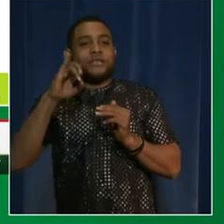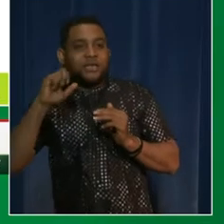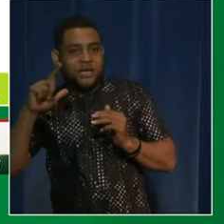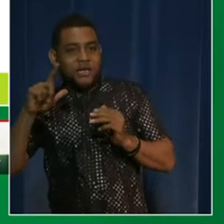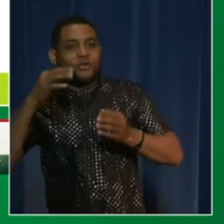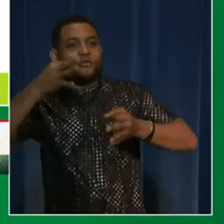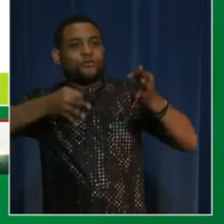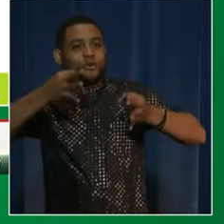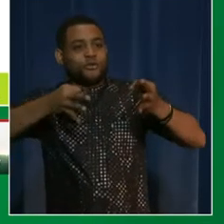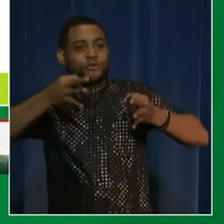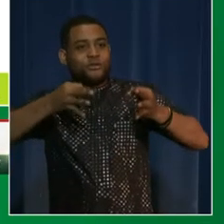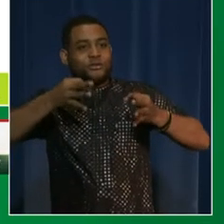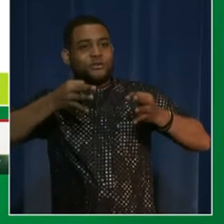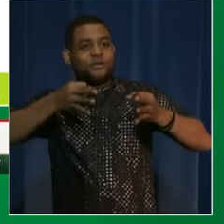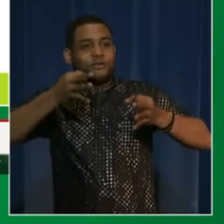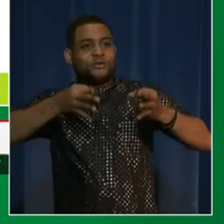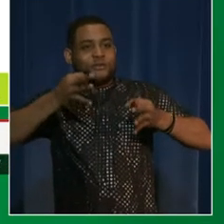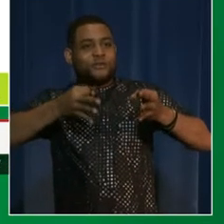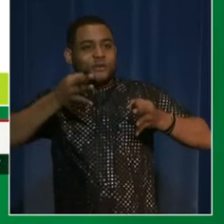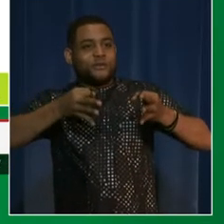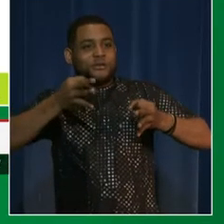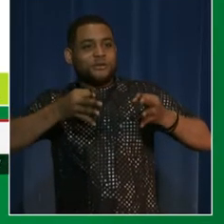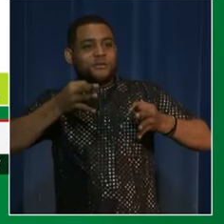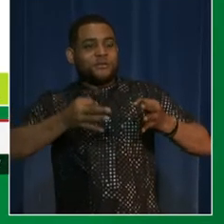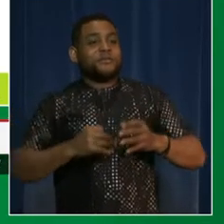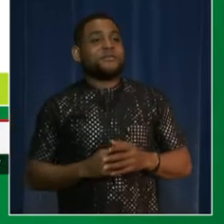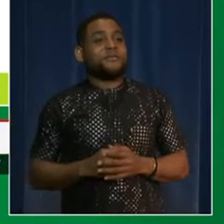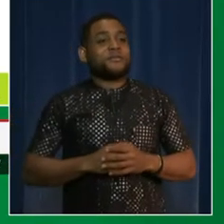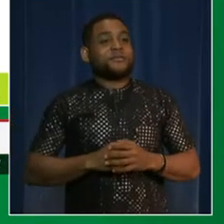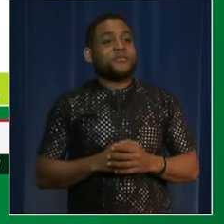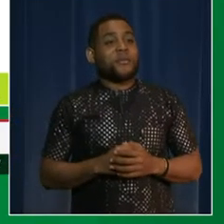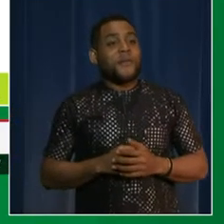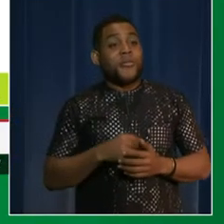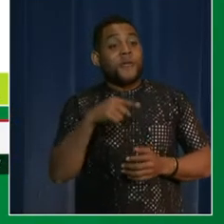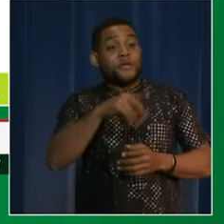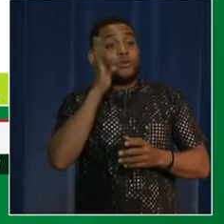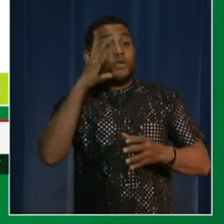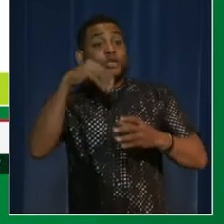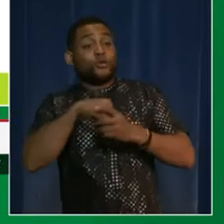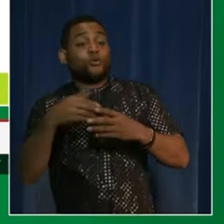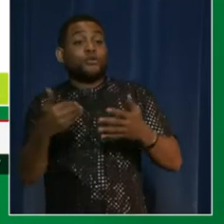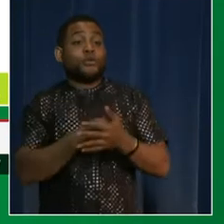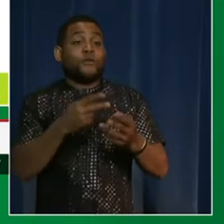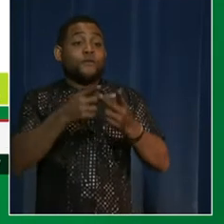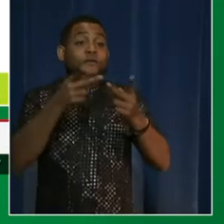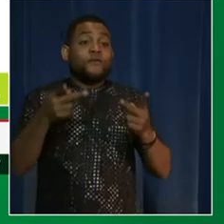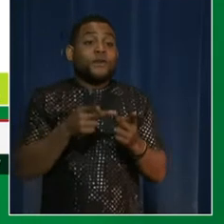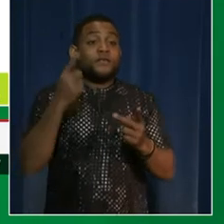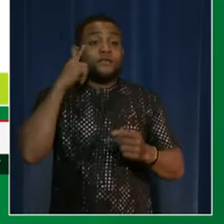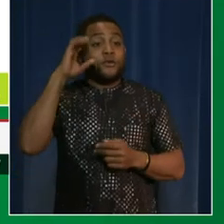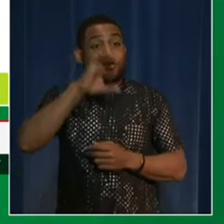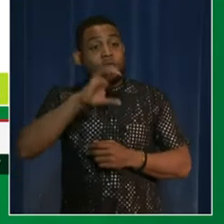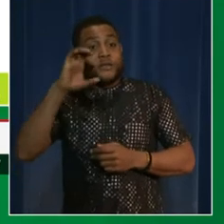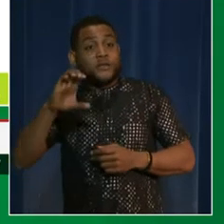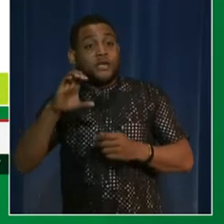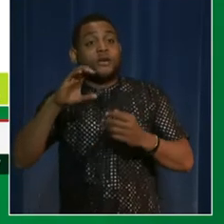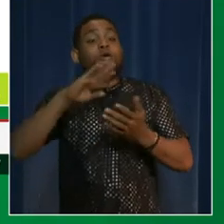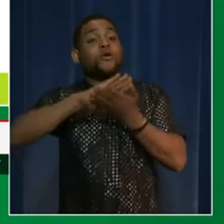This project will include new facilities for both the Chevy Chase Community Center and Chevy Chase Neighborhood